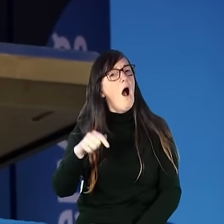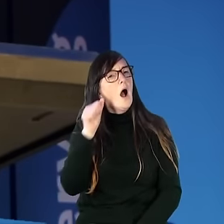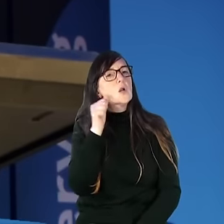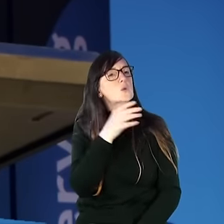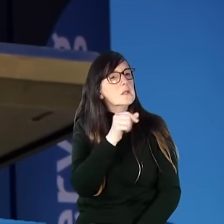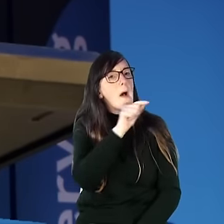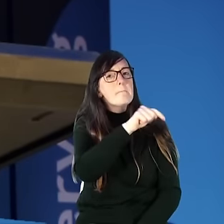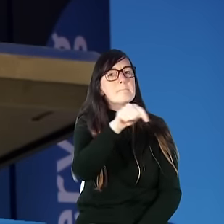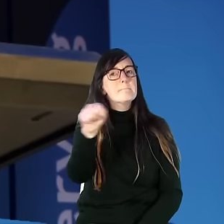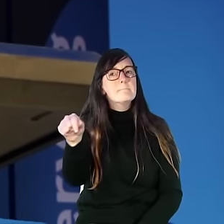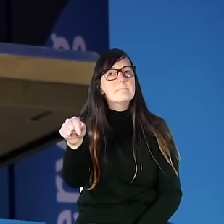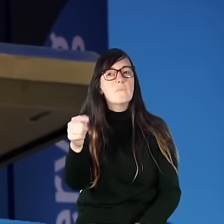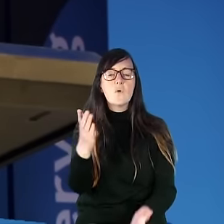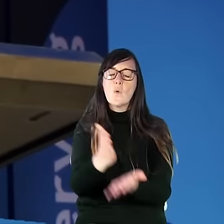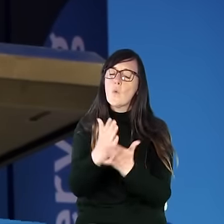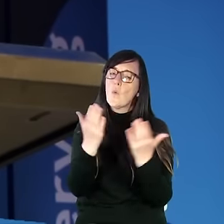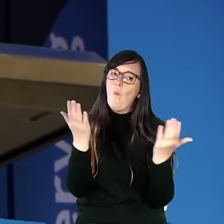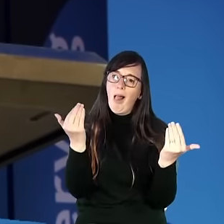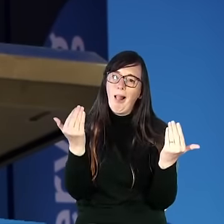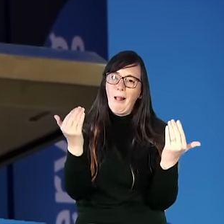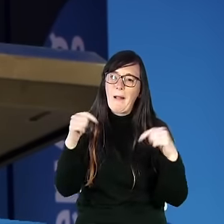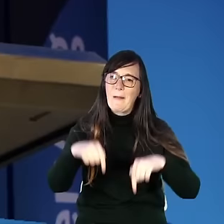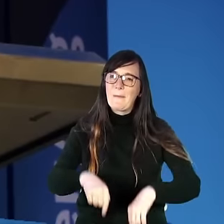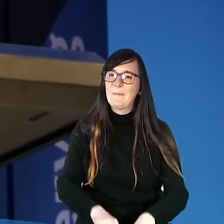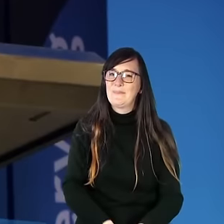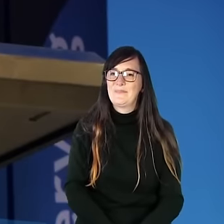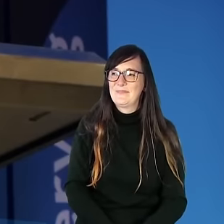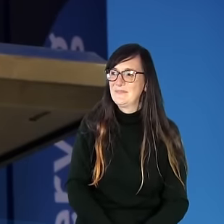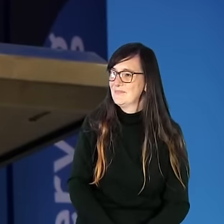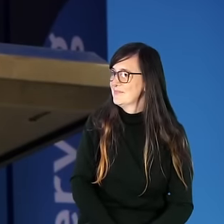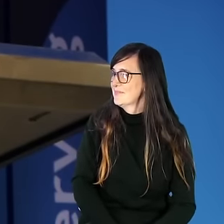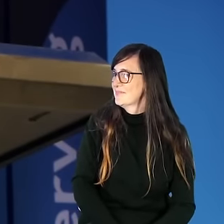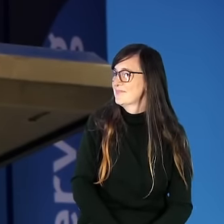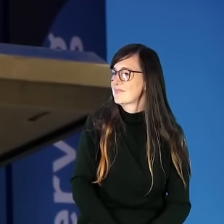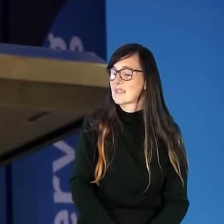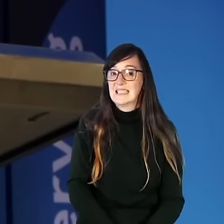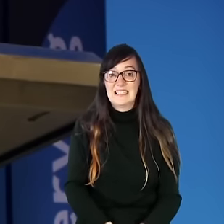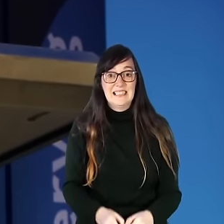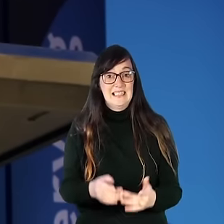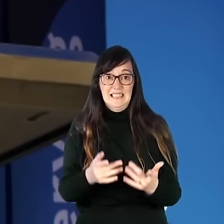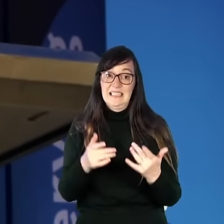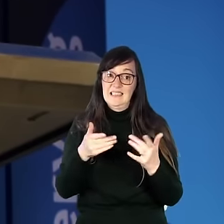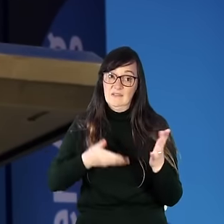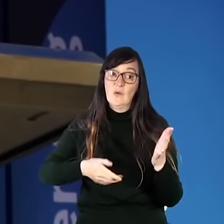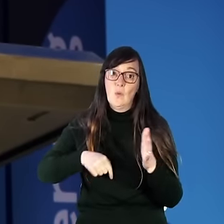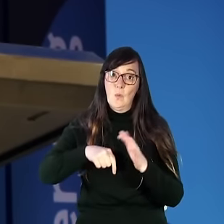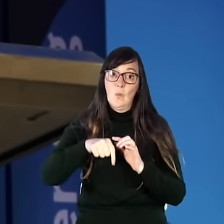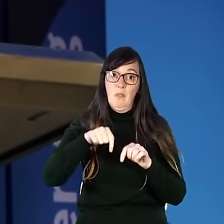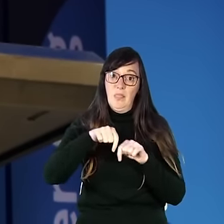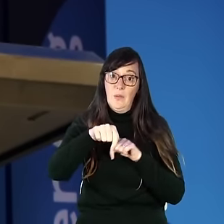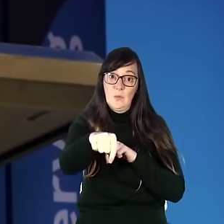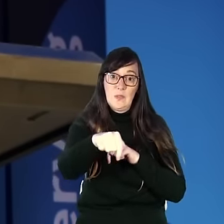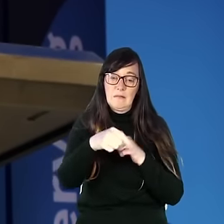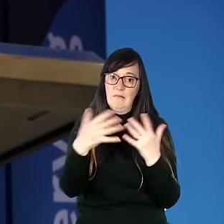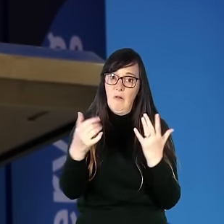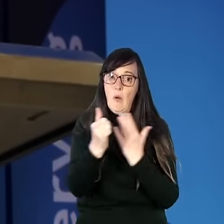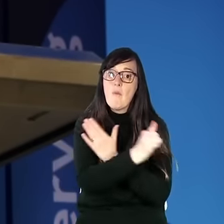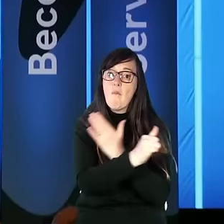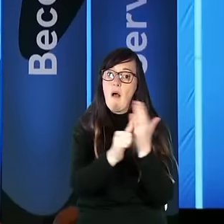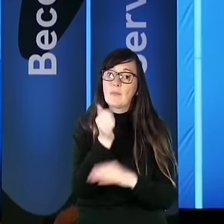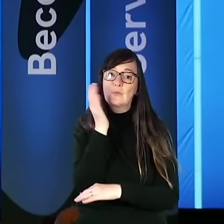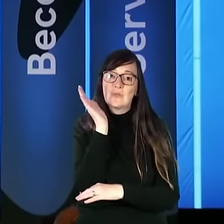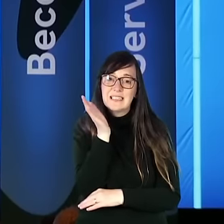is, you are so welcome here. And obviously, you're going to be hearing a lot of Bible teaching this week, so I want